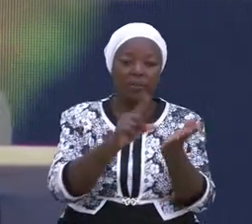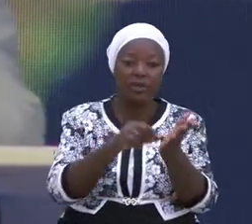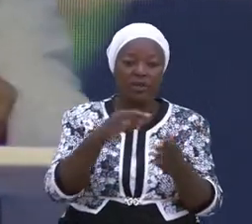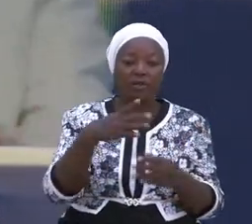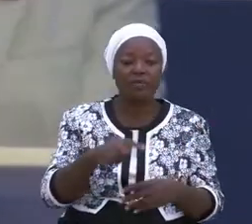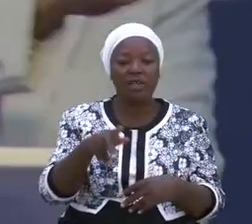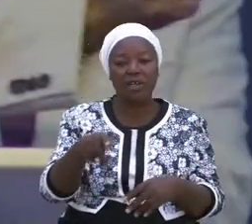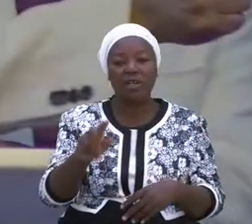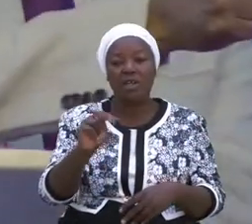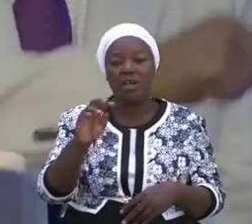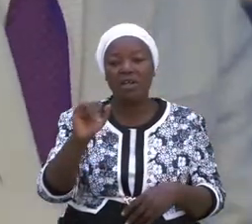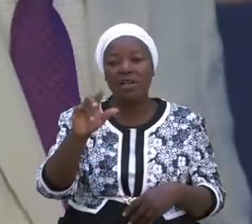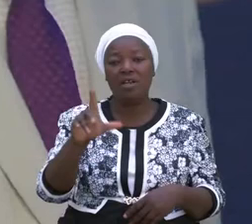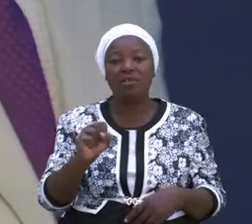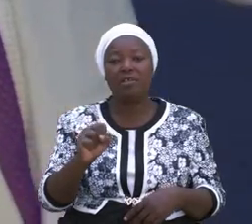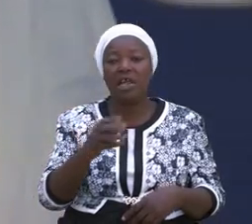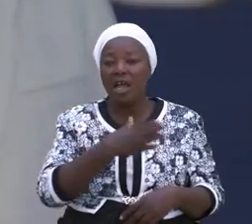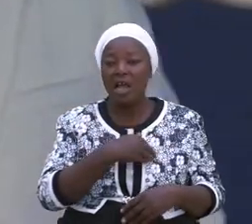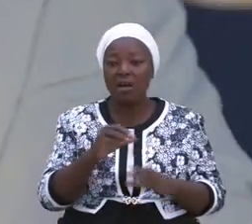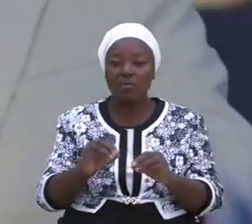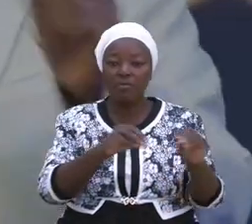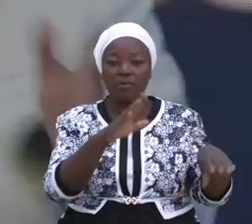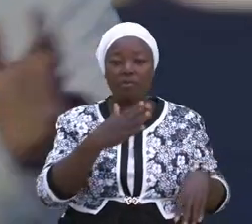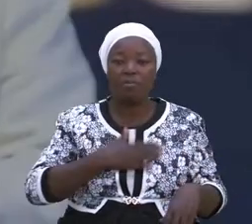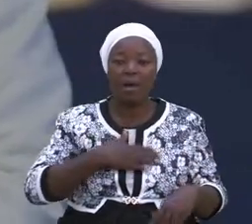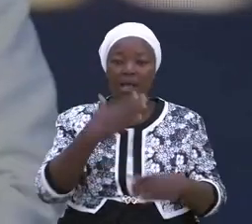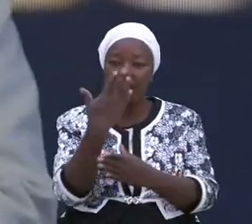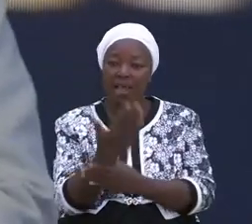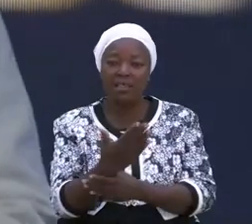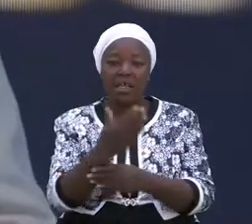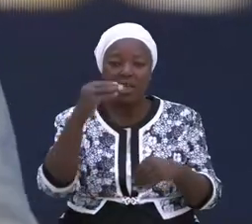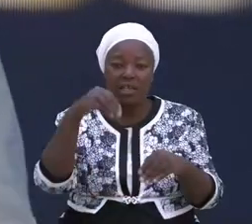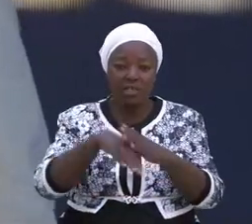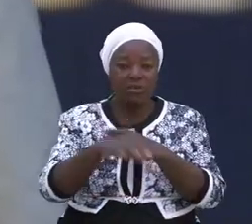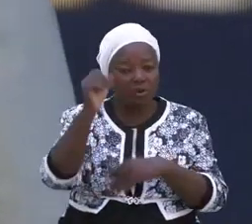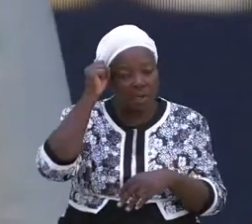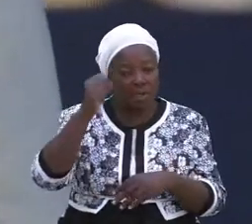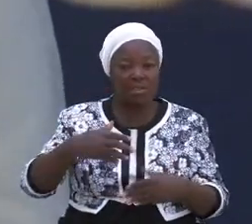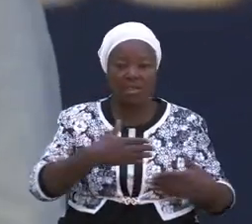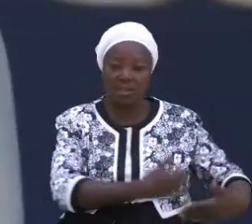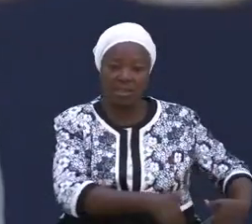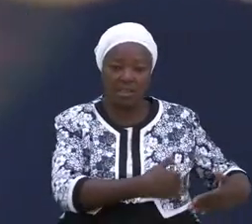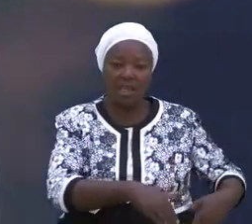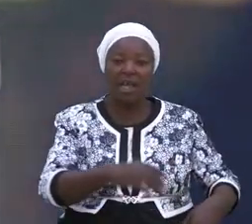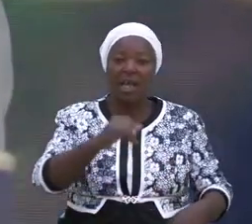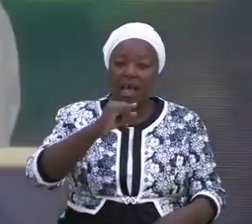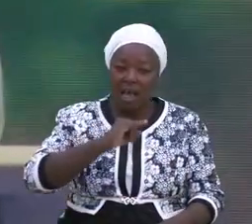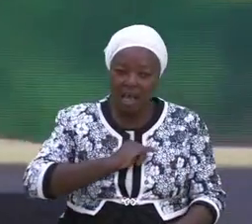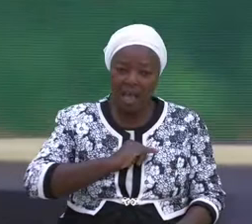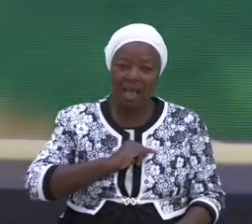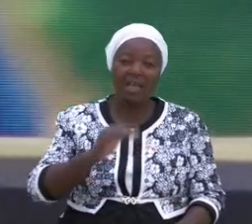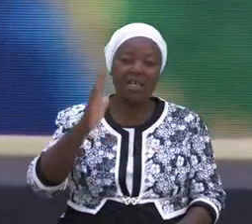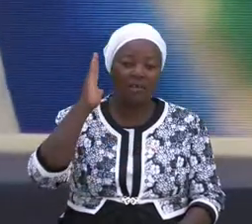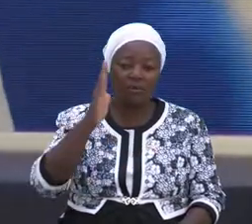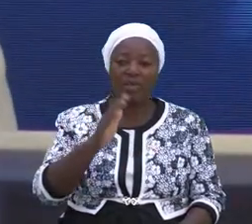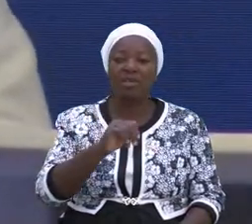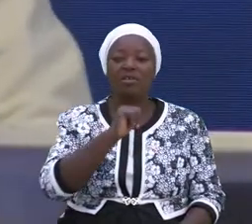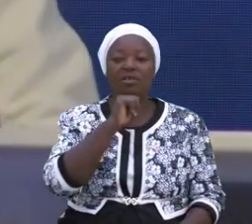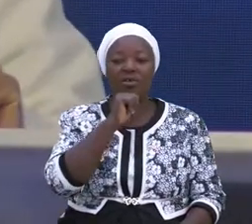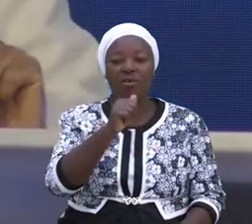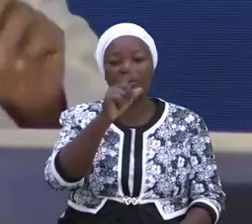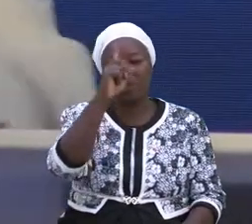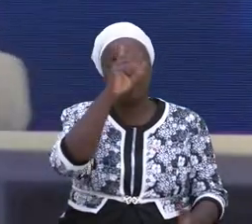and thrust my hands into his side, I will not